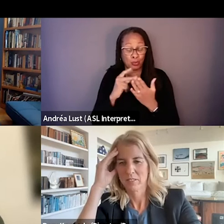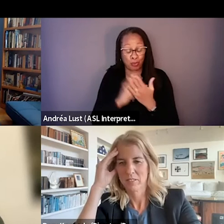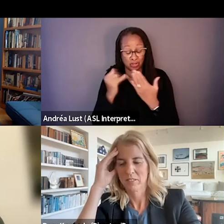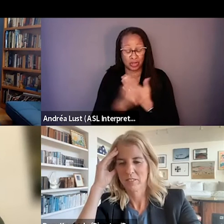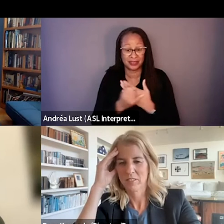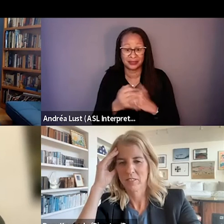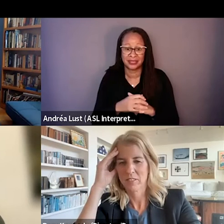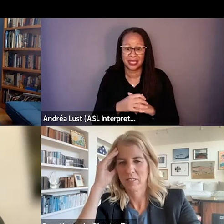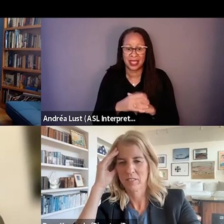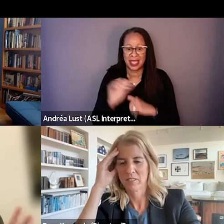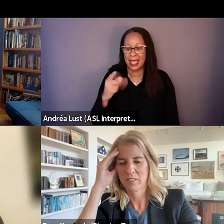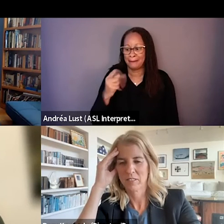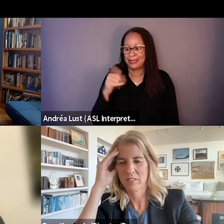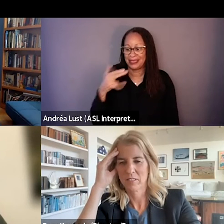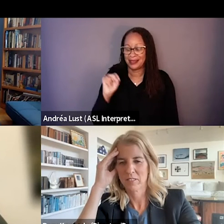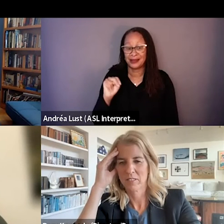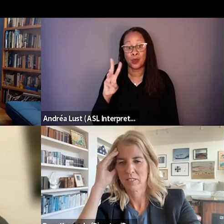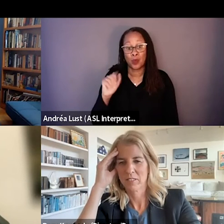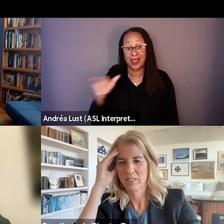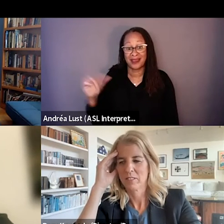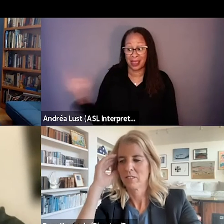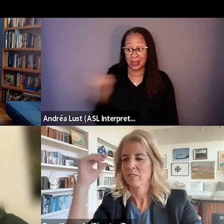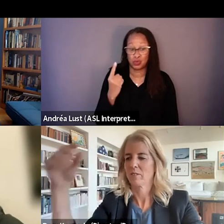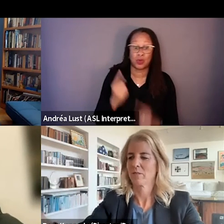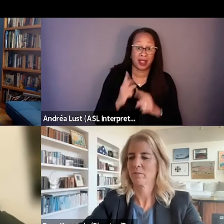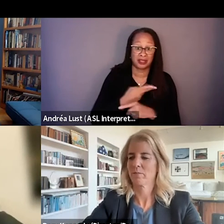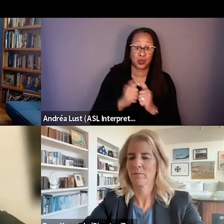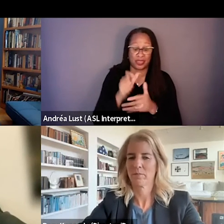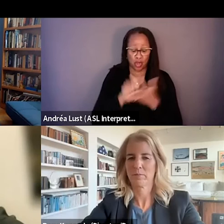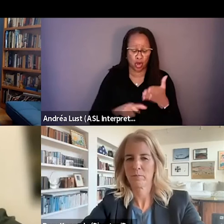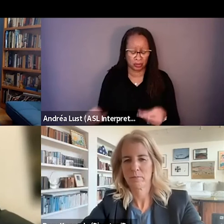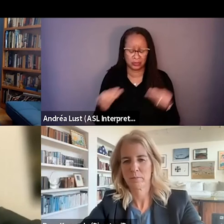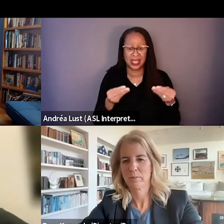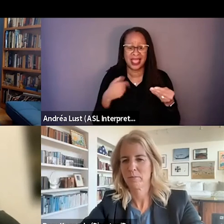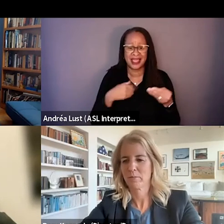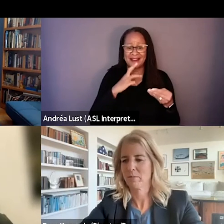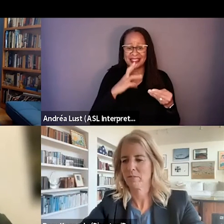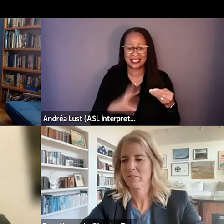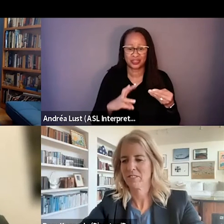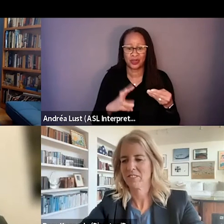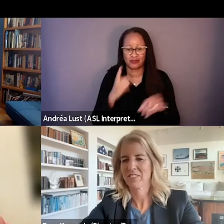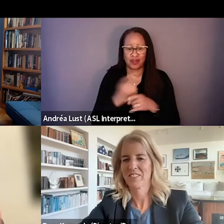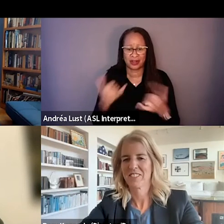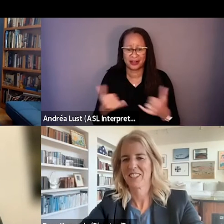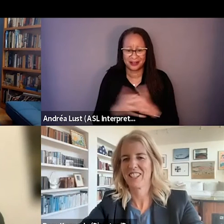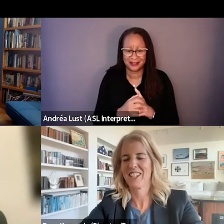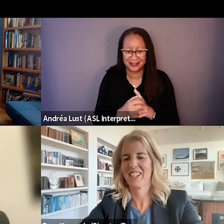and Appian Way did come to us with this article, and I have a six-year-old right here, which is why.